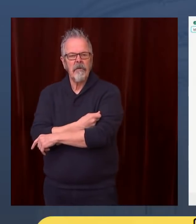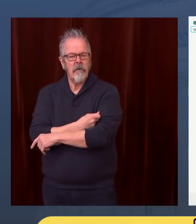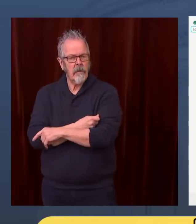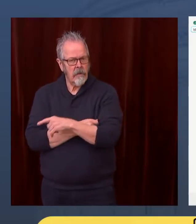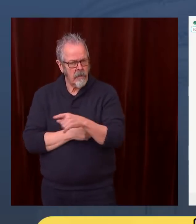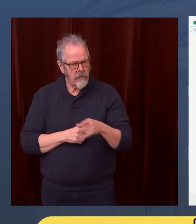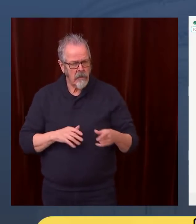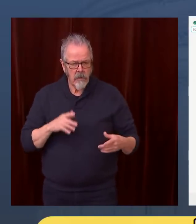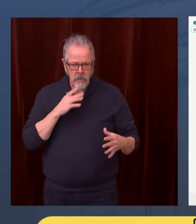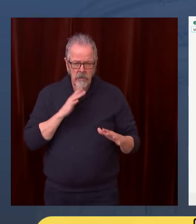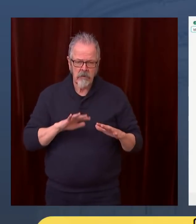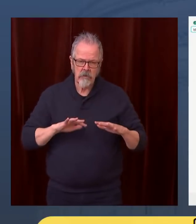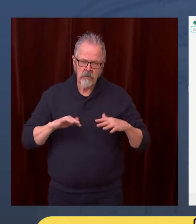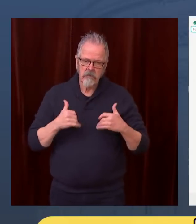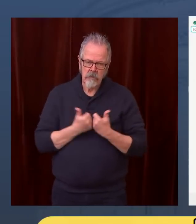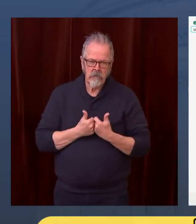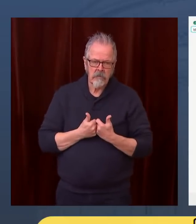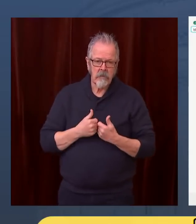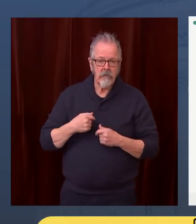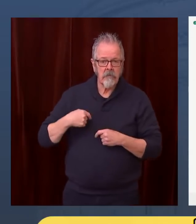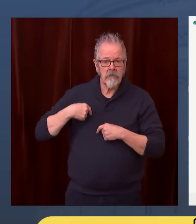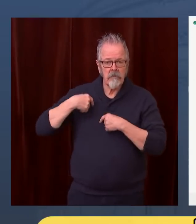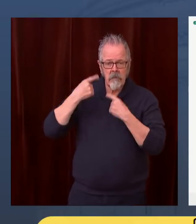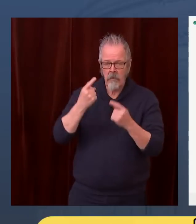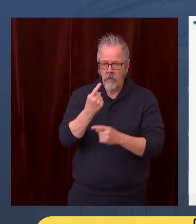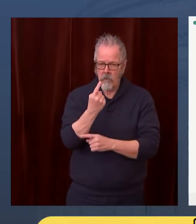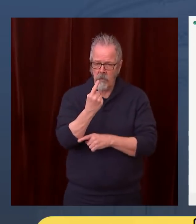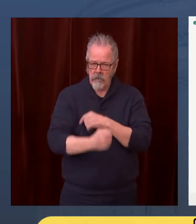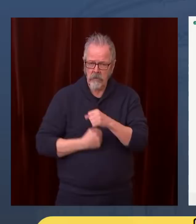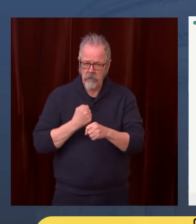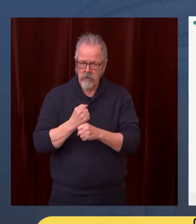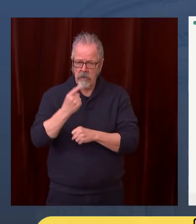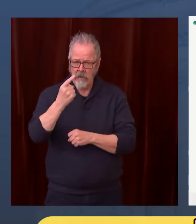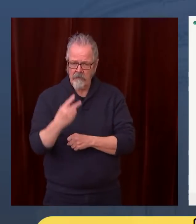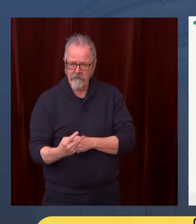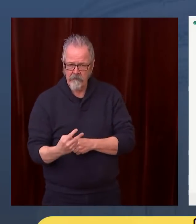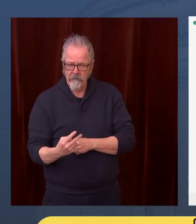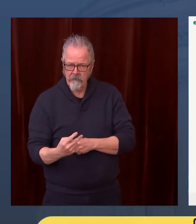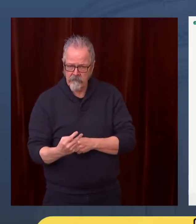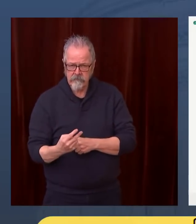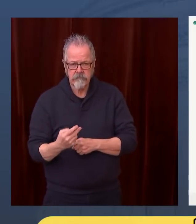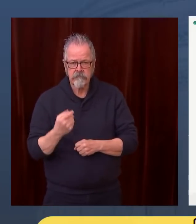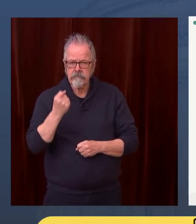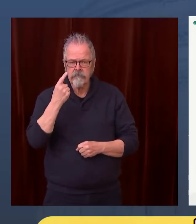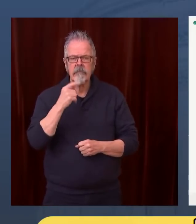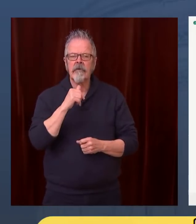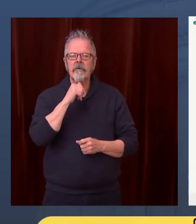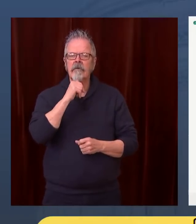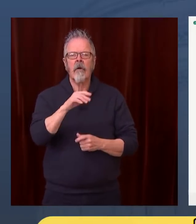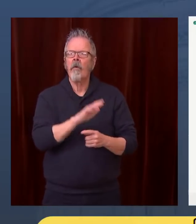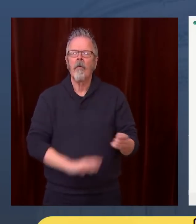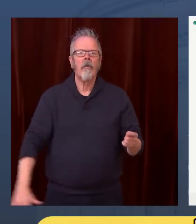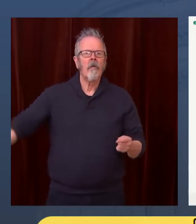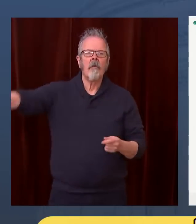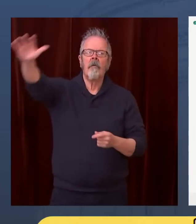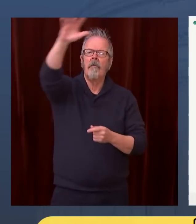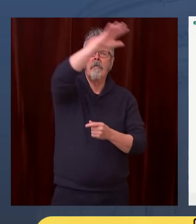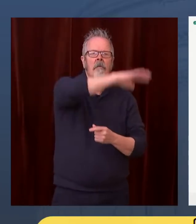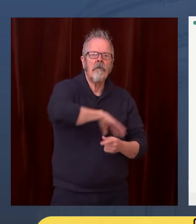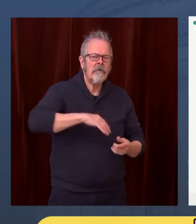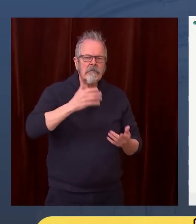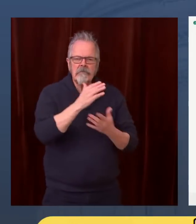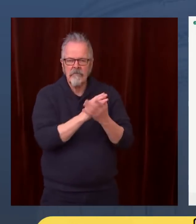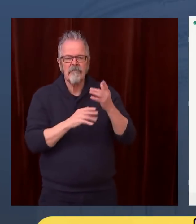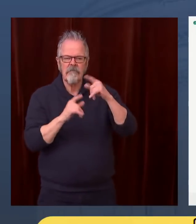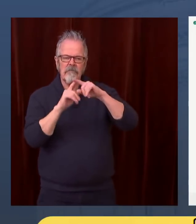for a year plus. It is not that same percentage every part of our state, in every community, in